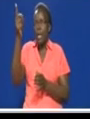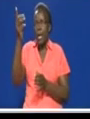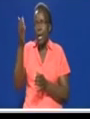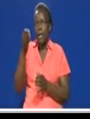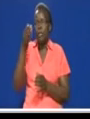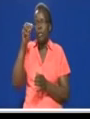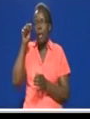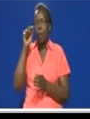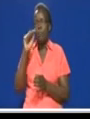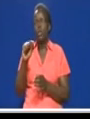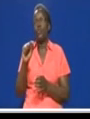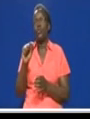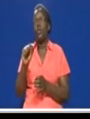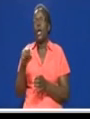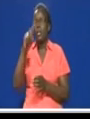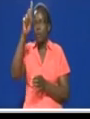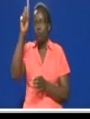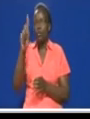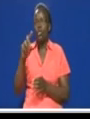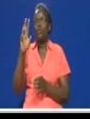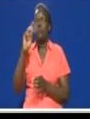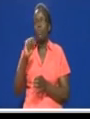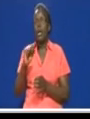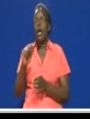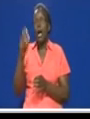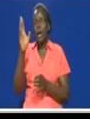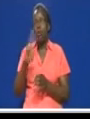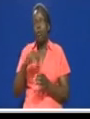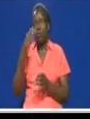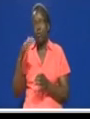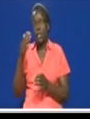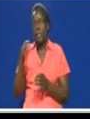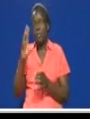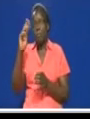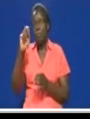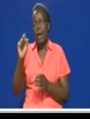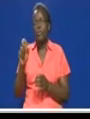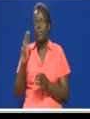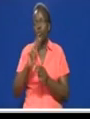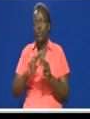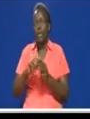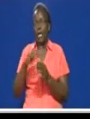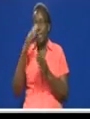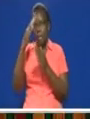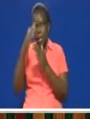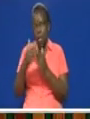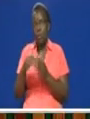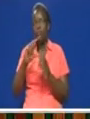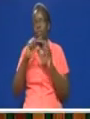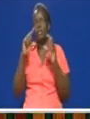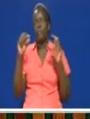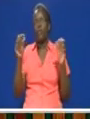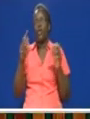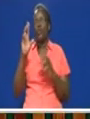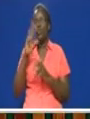exclamation mark, and the question mark are final punctuation marks that are used at the end of the sentence. You should know